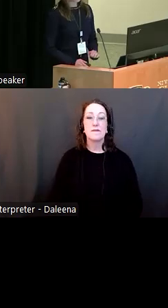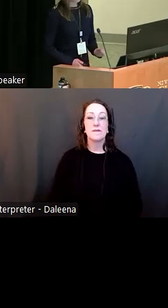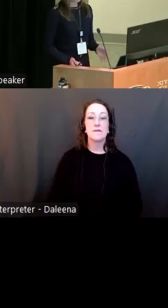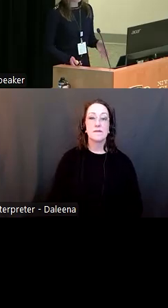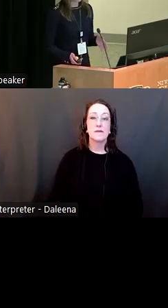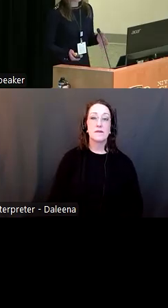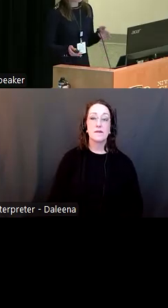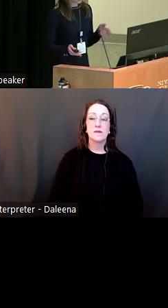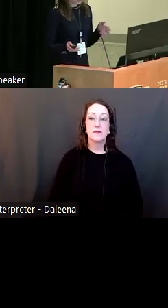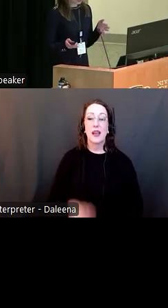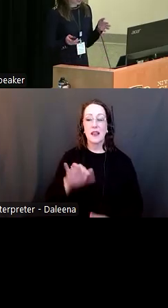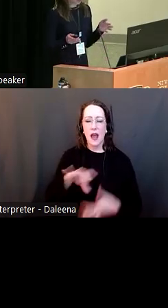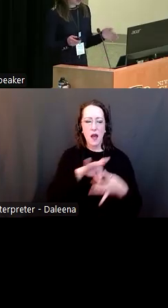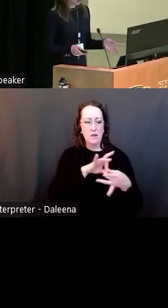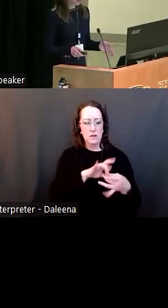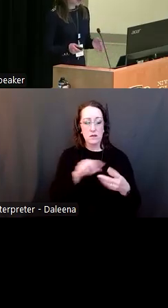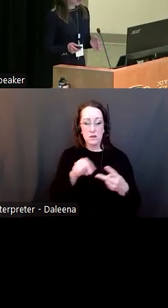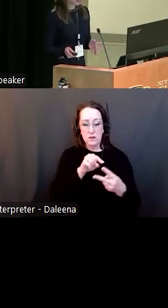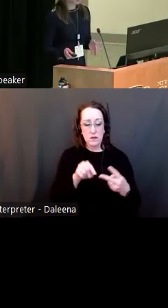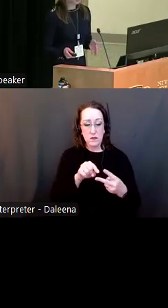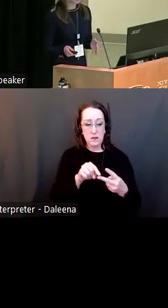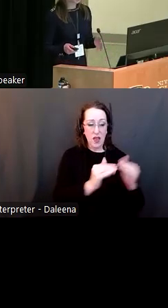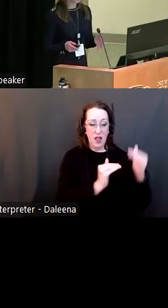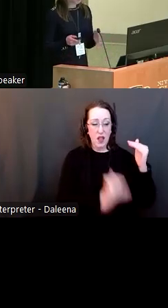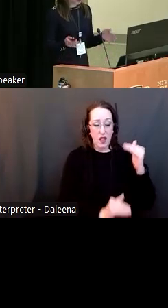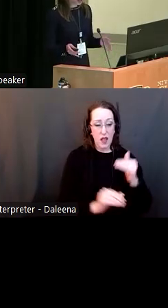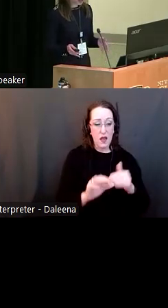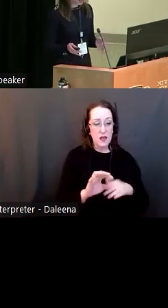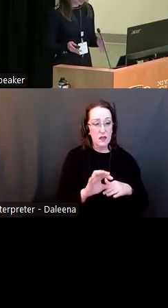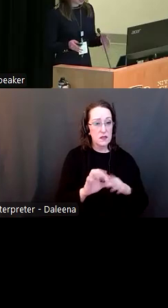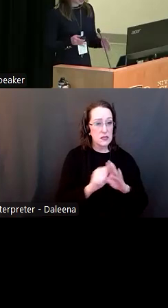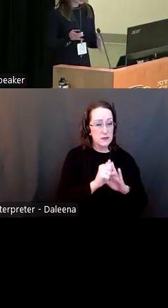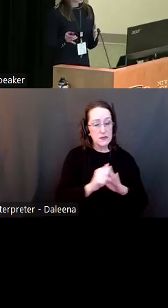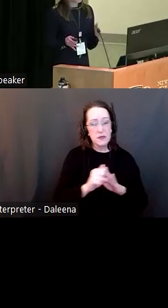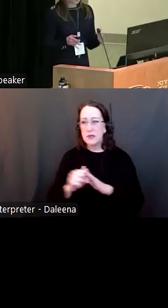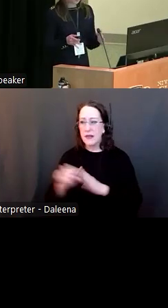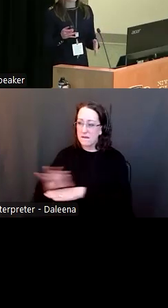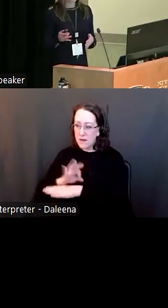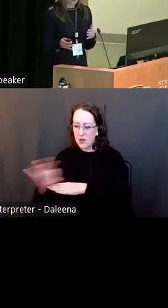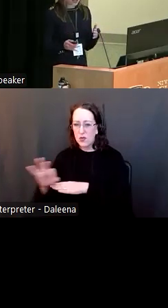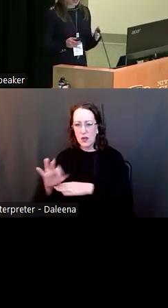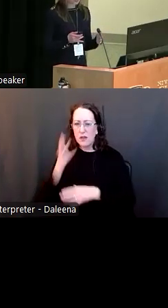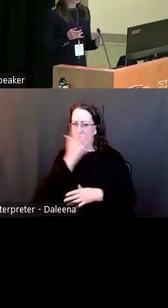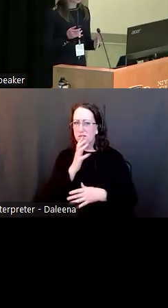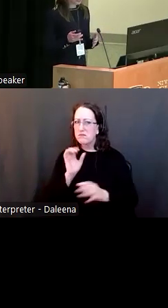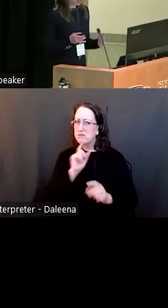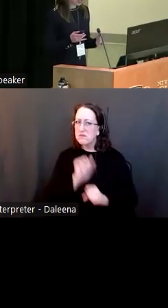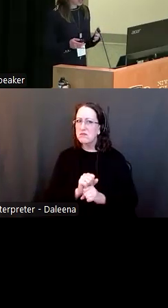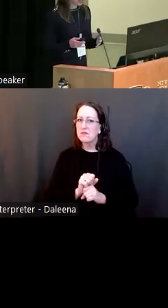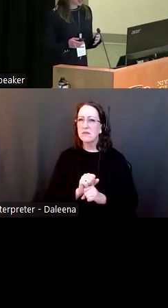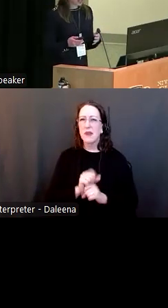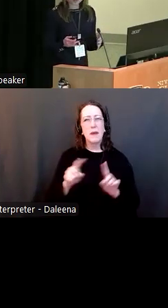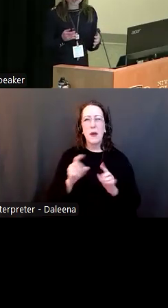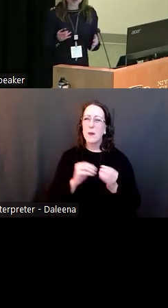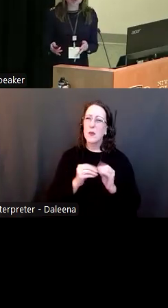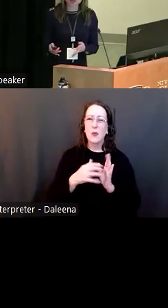The relationship between negative symptoms and functioning, although apparent, tends to be relatively weaker and